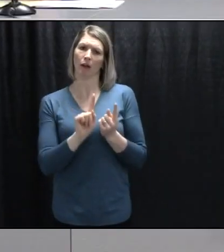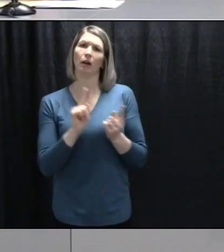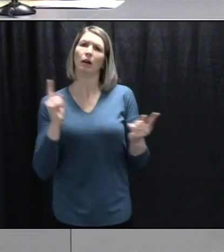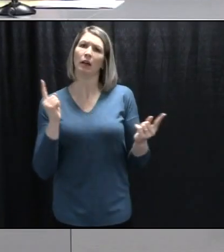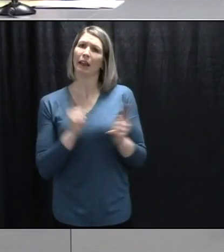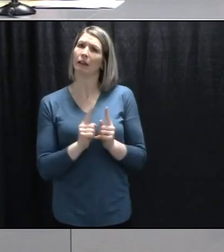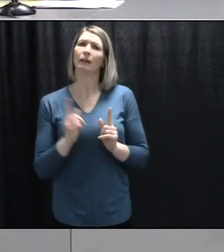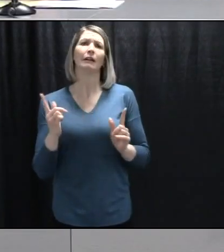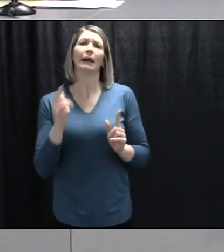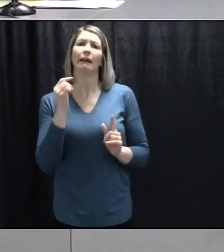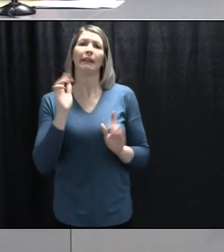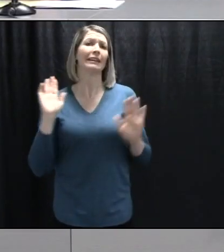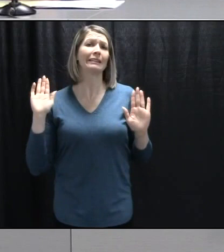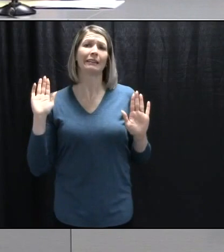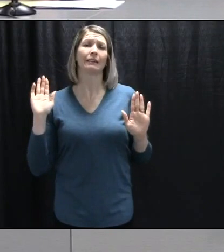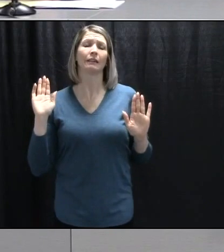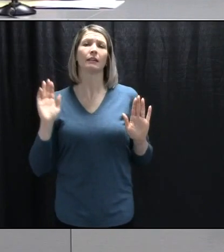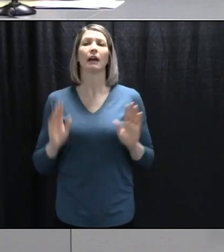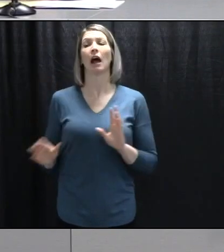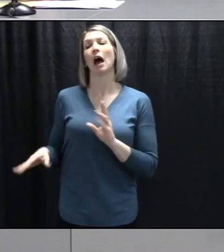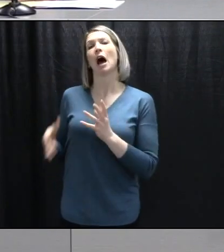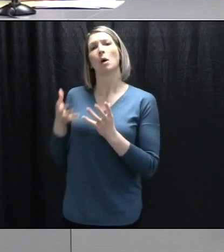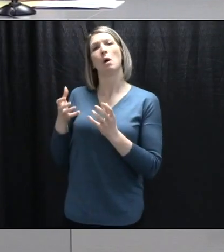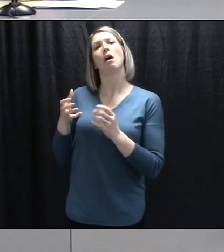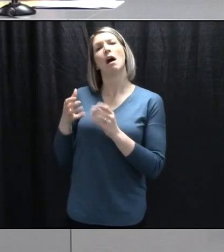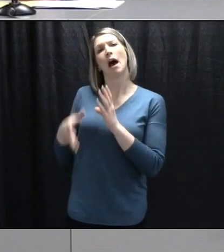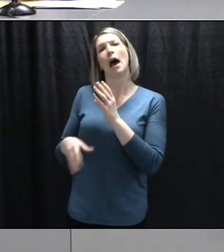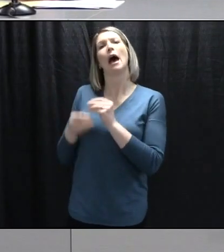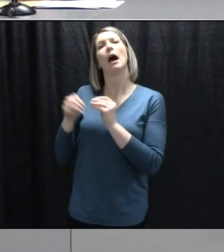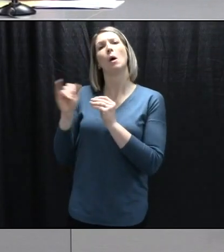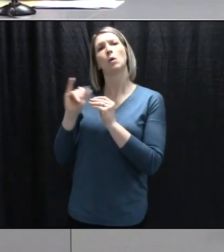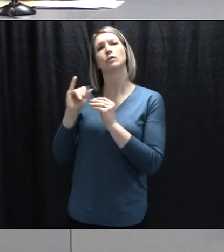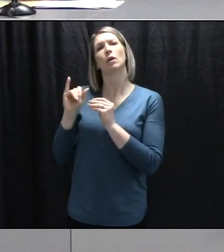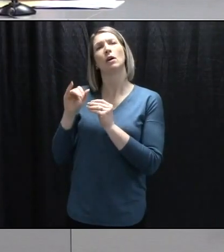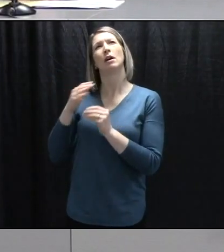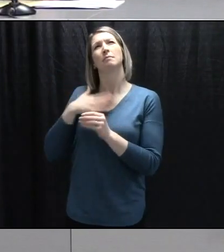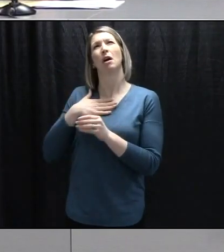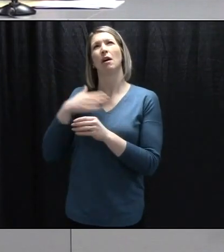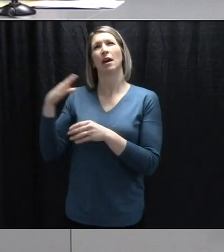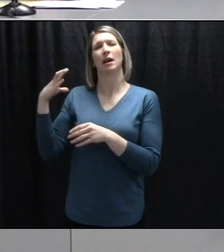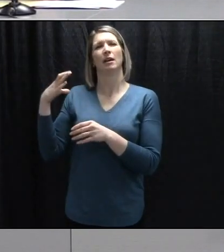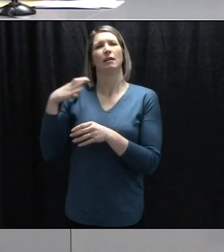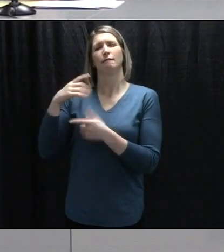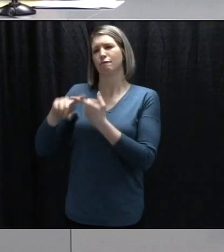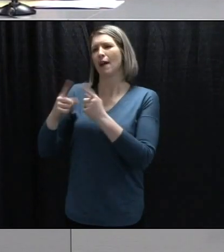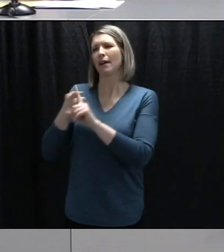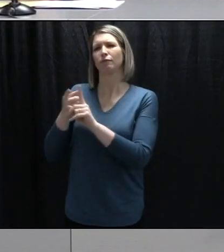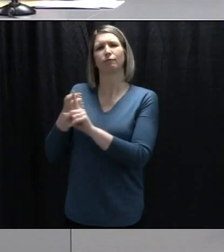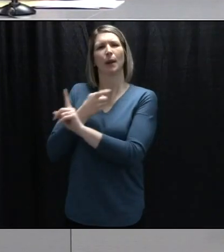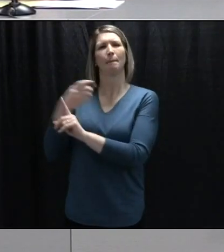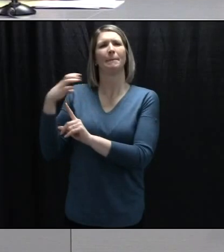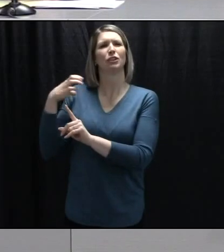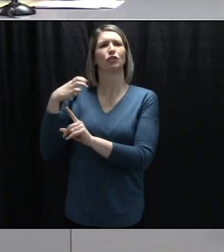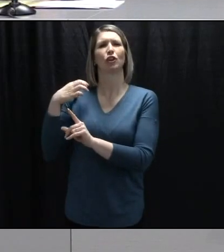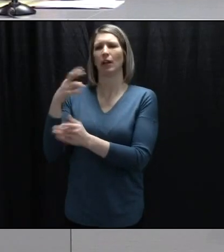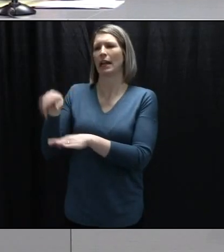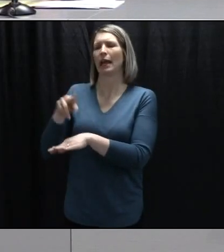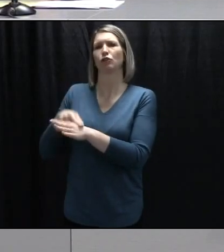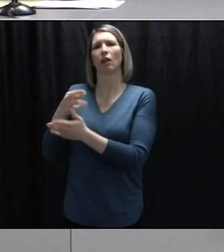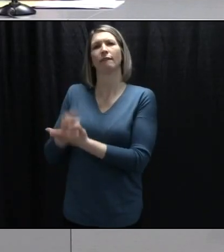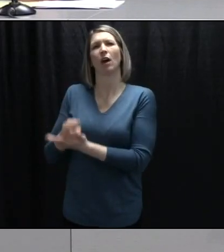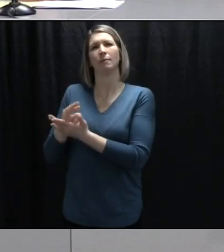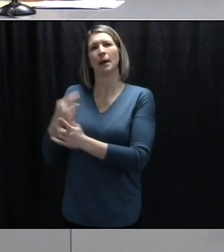may make on that, is I understand my colleague from Municipal Affairs and Environment actually issued a public service announcement or a public